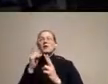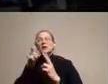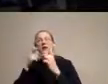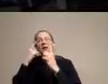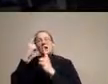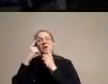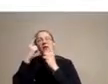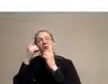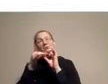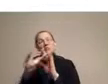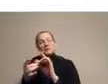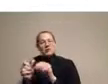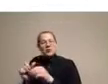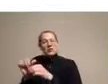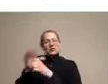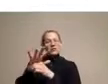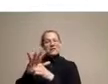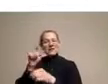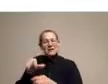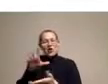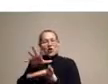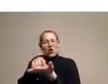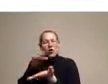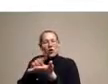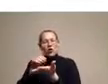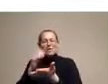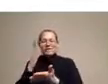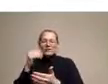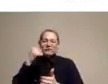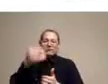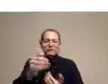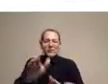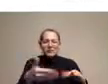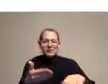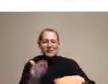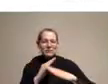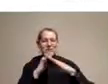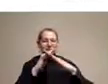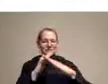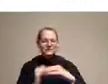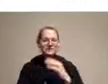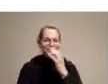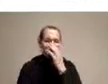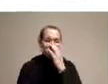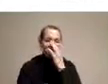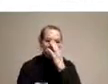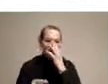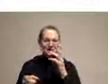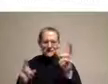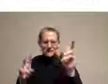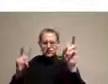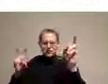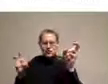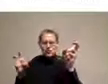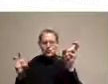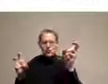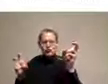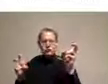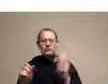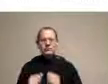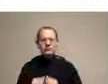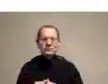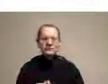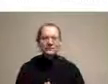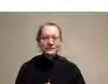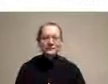other part of COVID-19 that has been remarkable is, this is from a guy, Akil, sitting in Peru, where there's been a